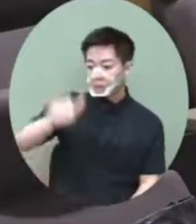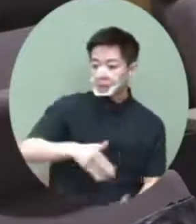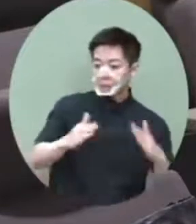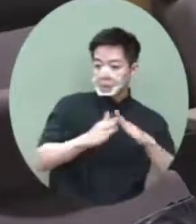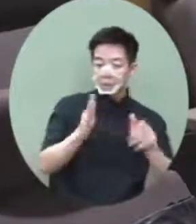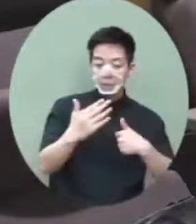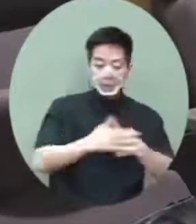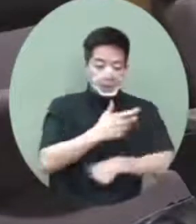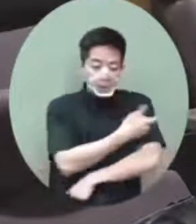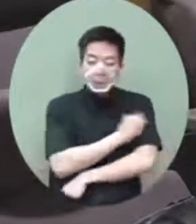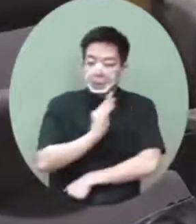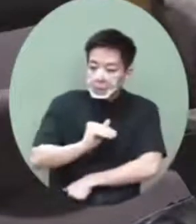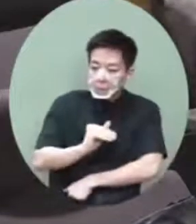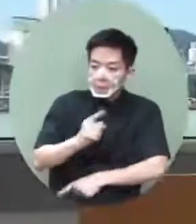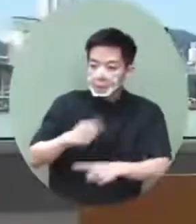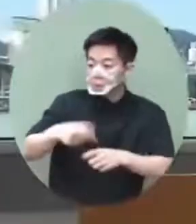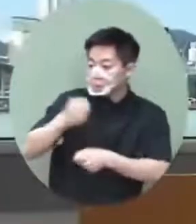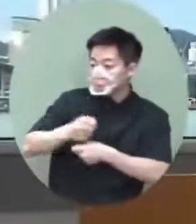Thank you for your question.